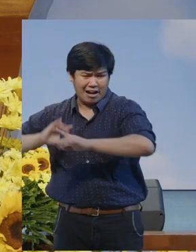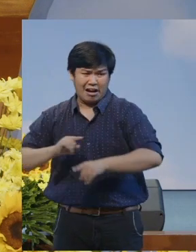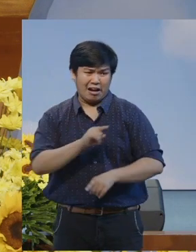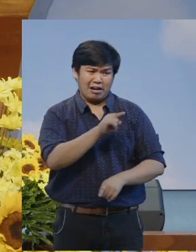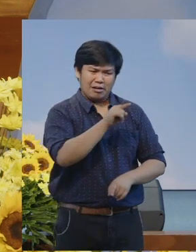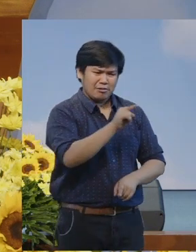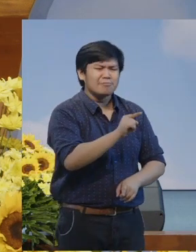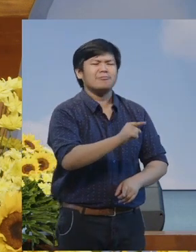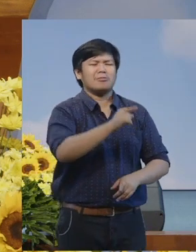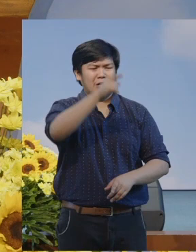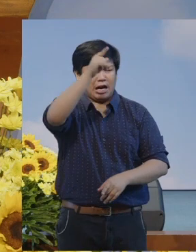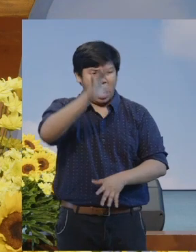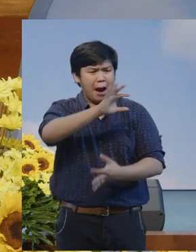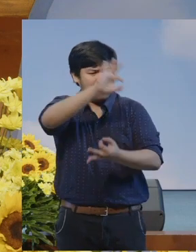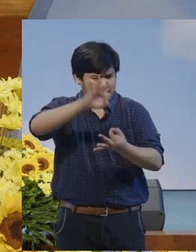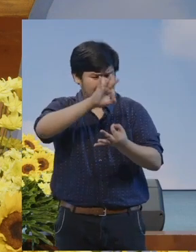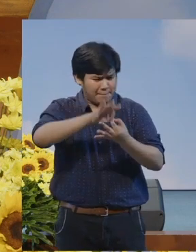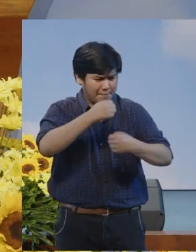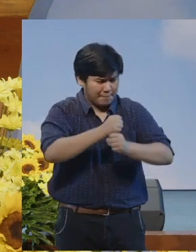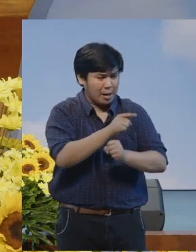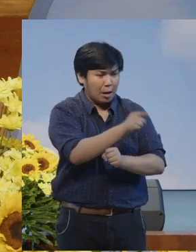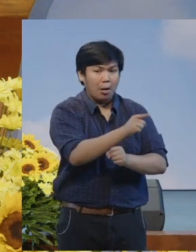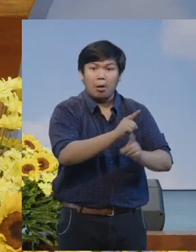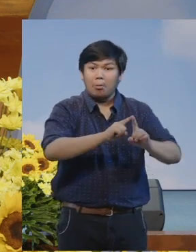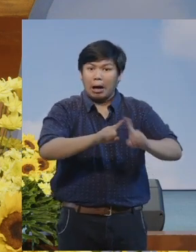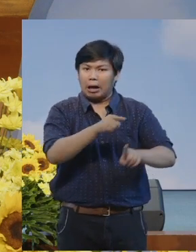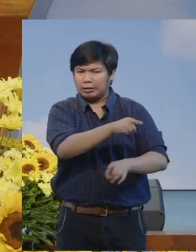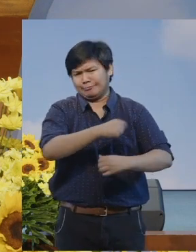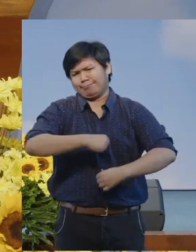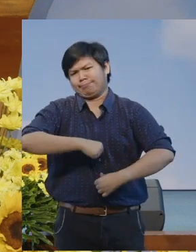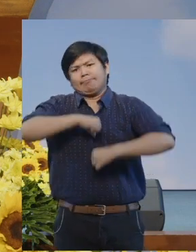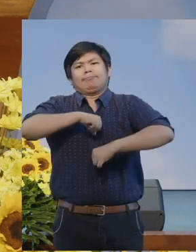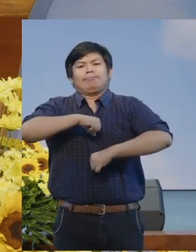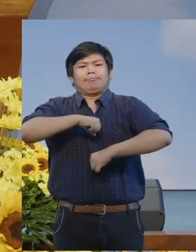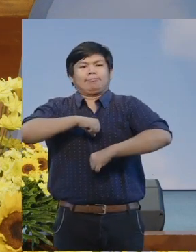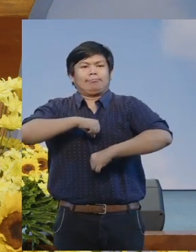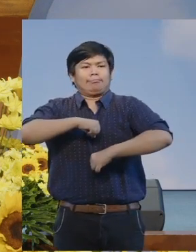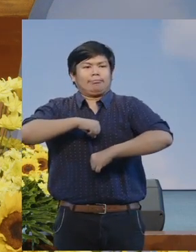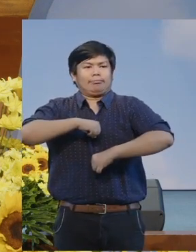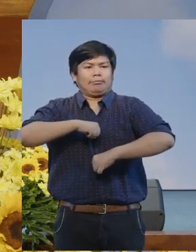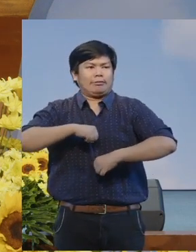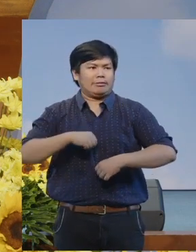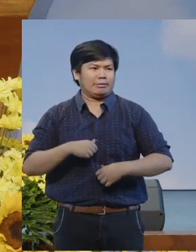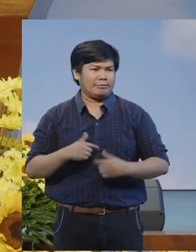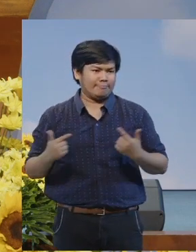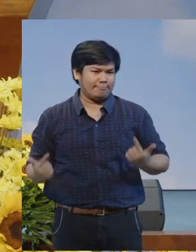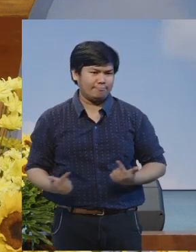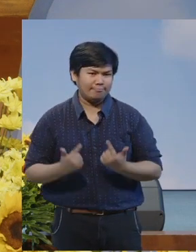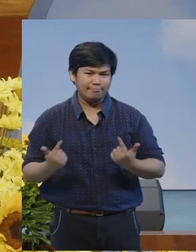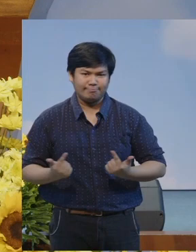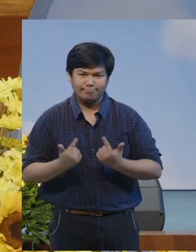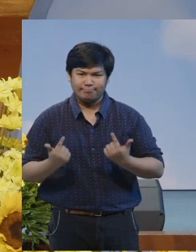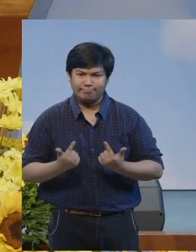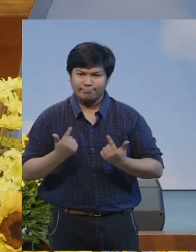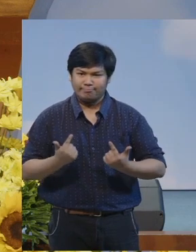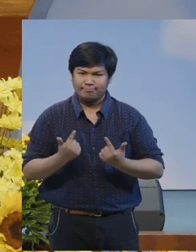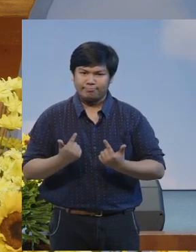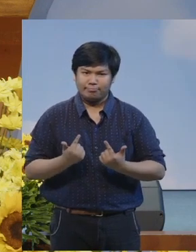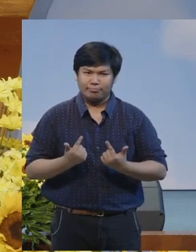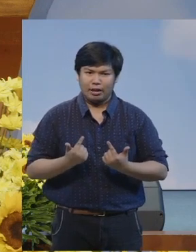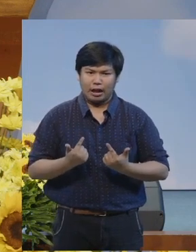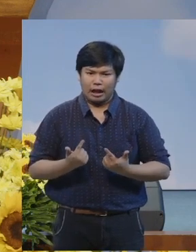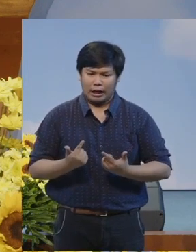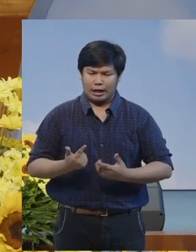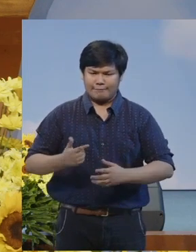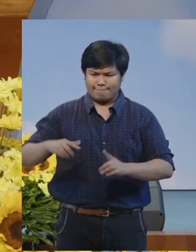unrighteousness was found in you. In the abundance of your trade, you were filled with violence in your